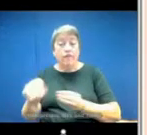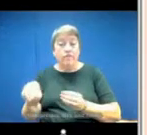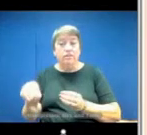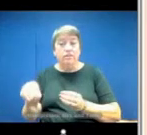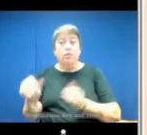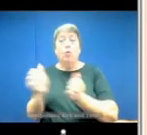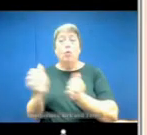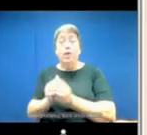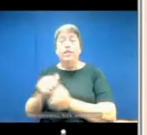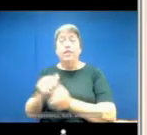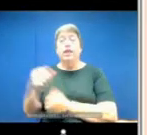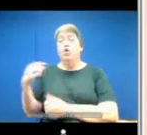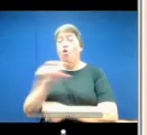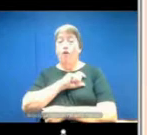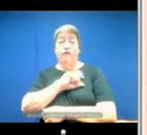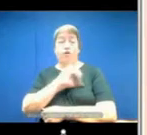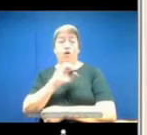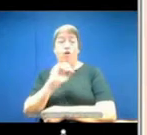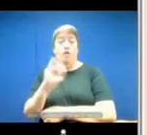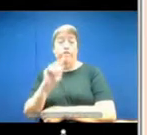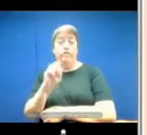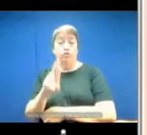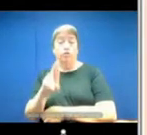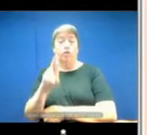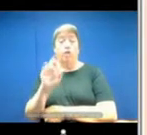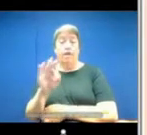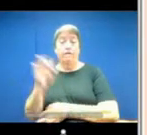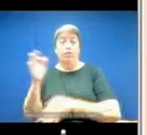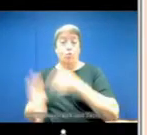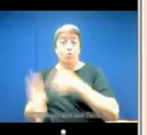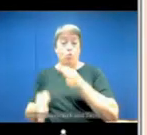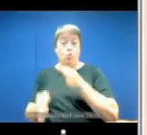and they are used as evidence in a later proceeding.